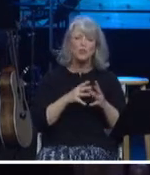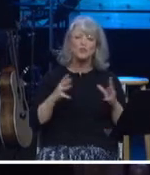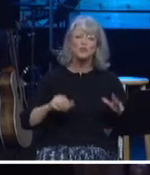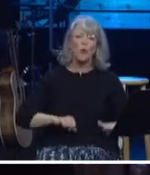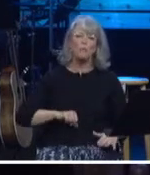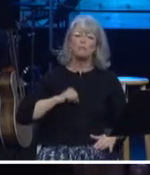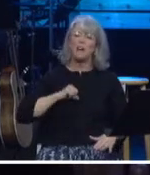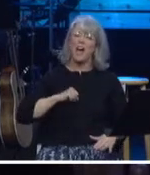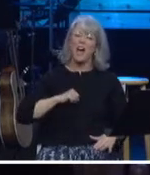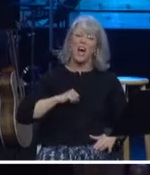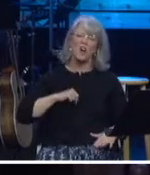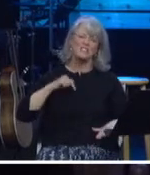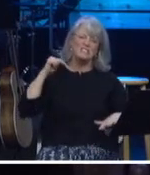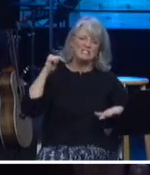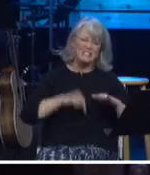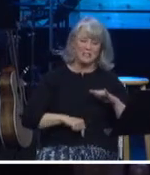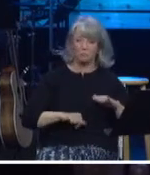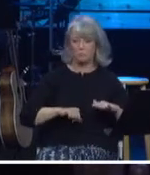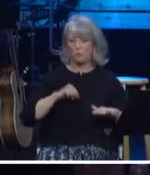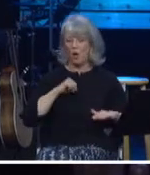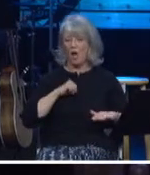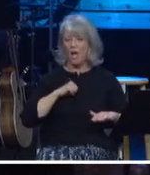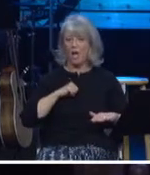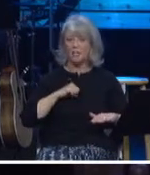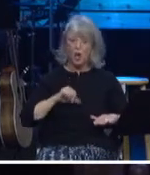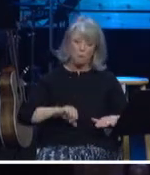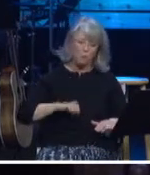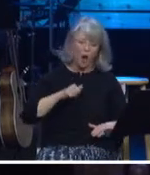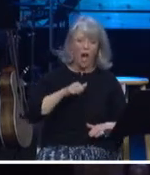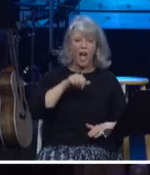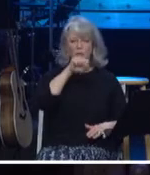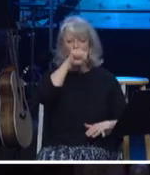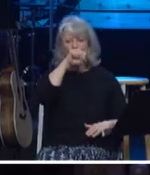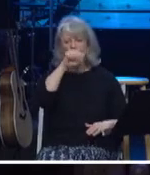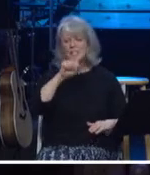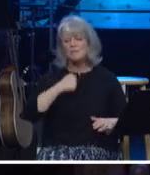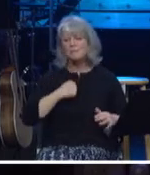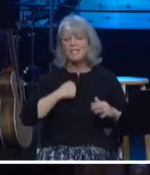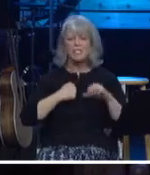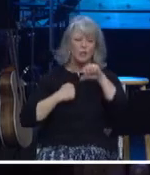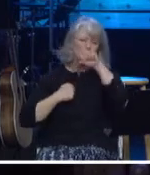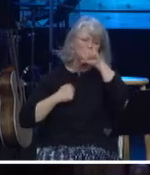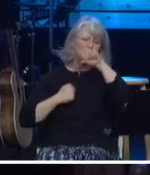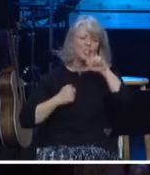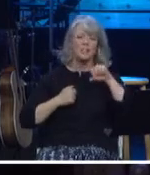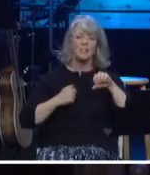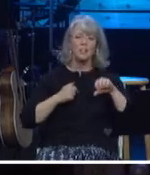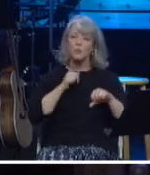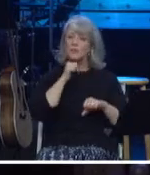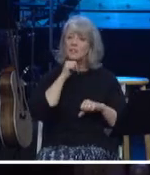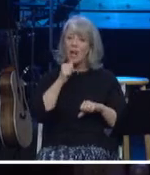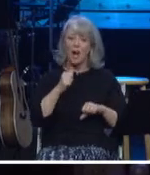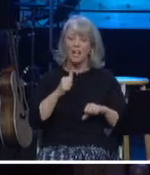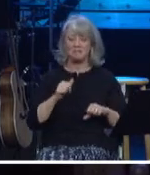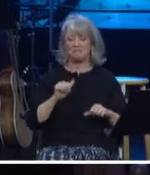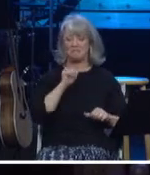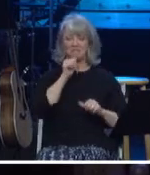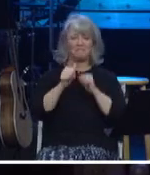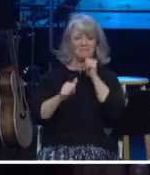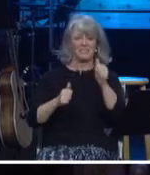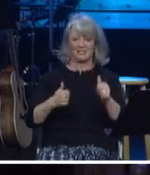core. You love your pride. You love yourself. You will not deny yourself.